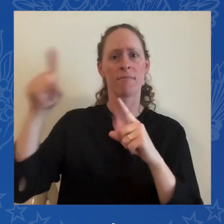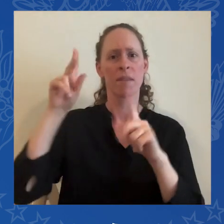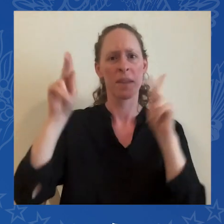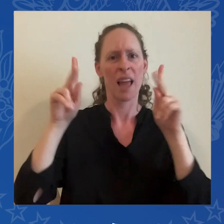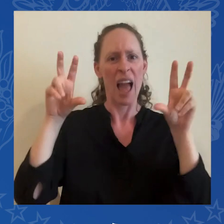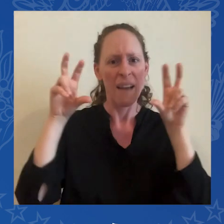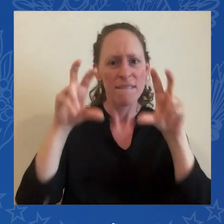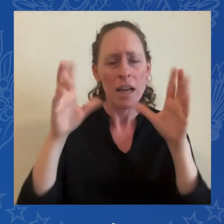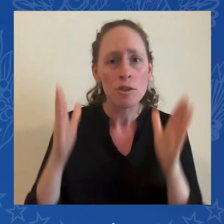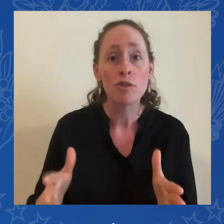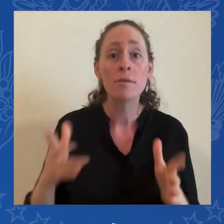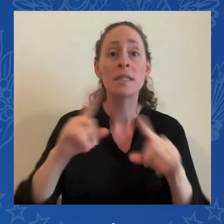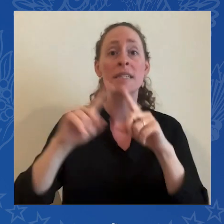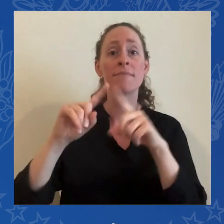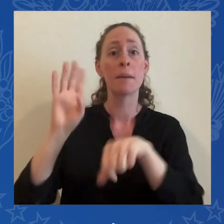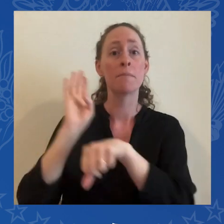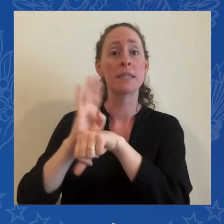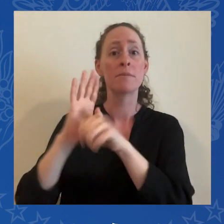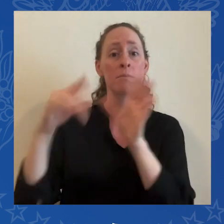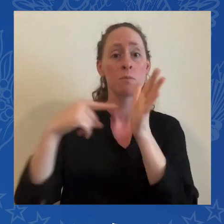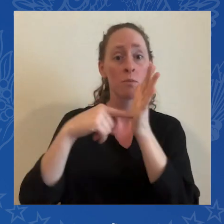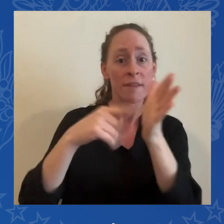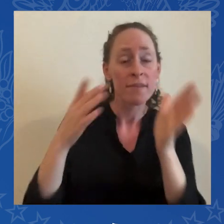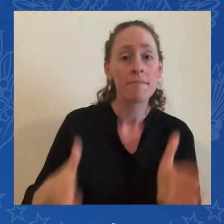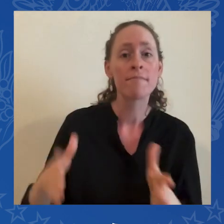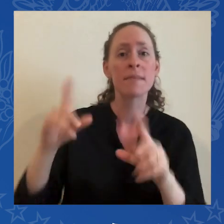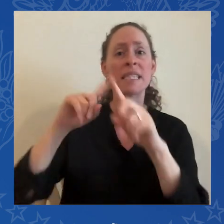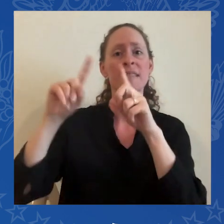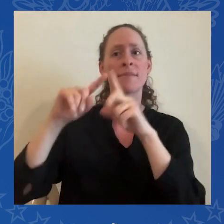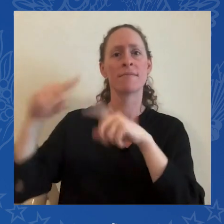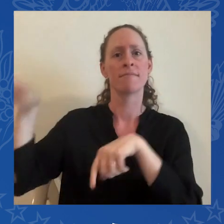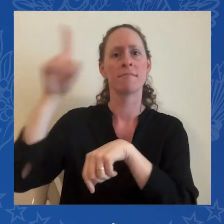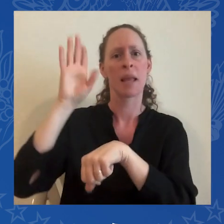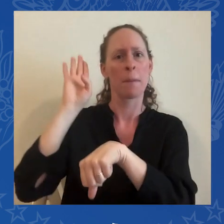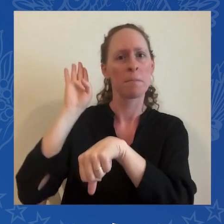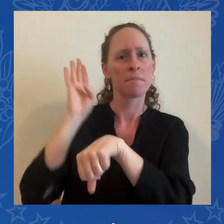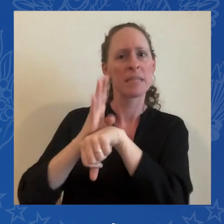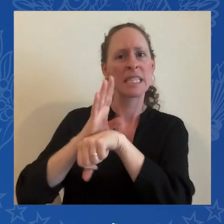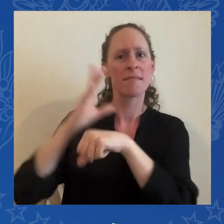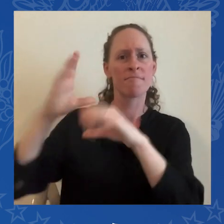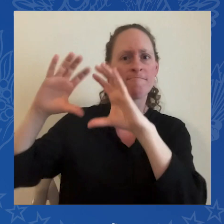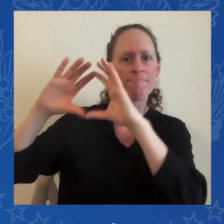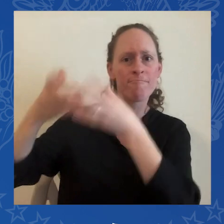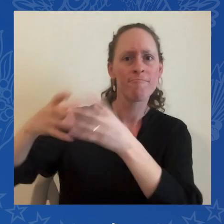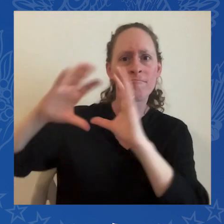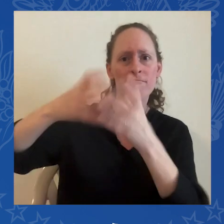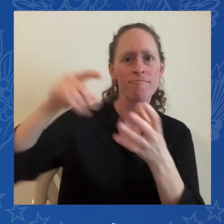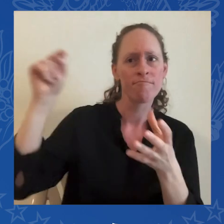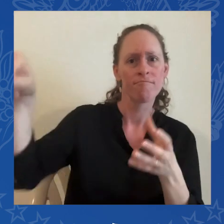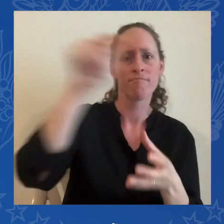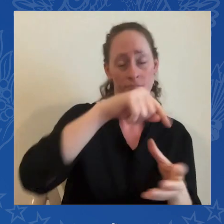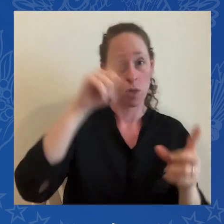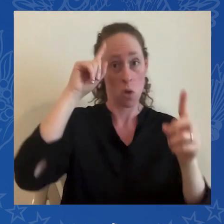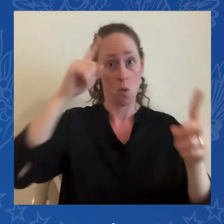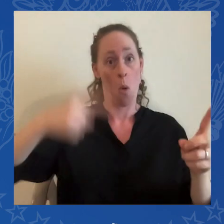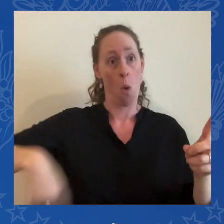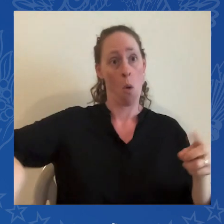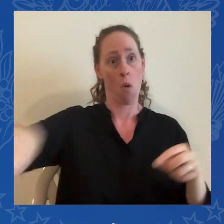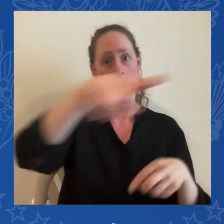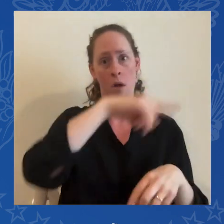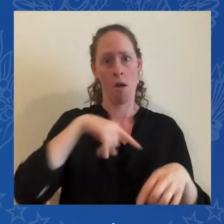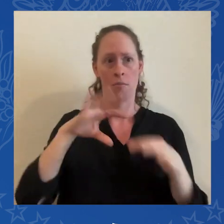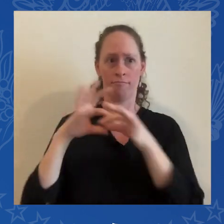international development financial institutions. Together with all of you, I would like to renew